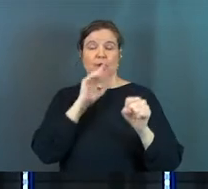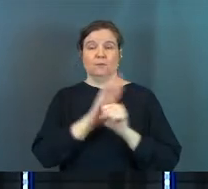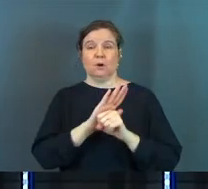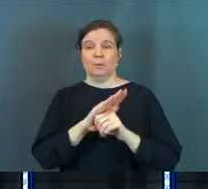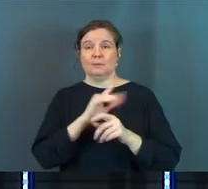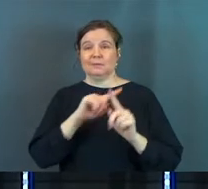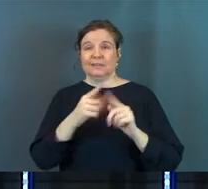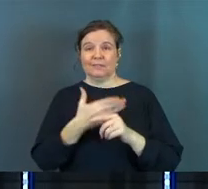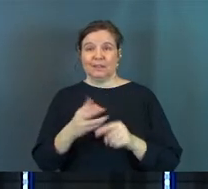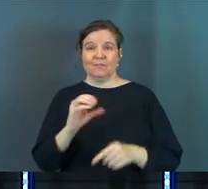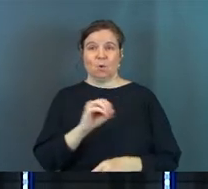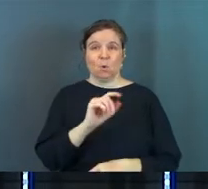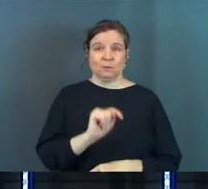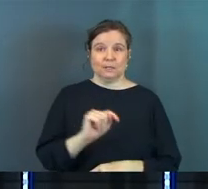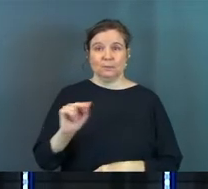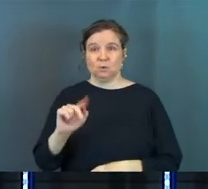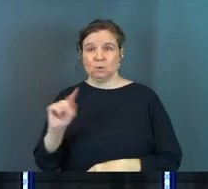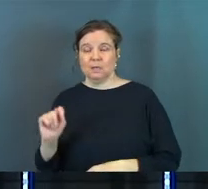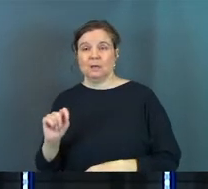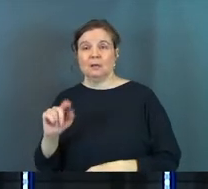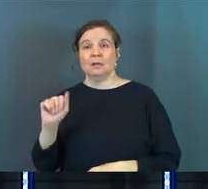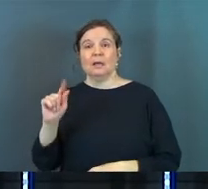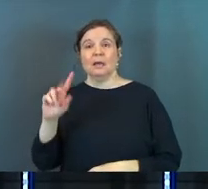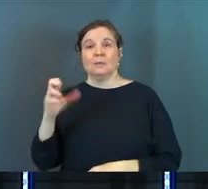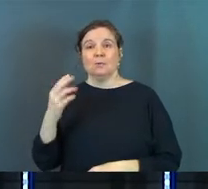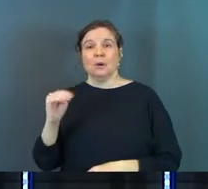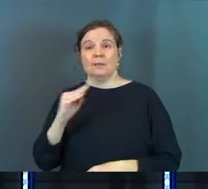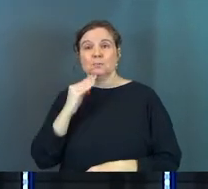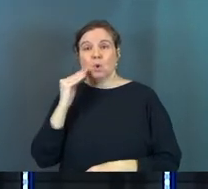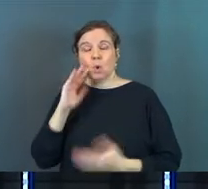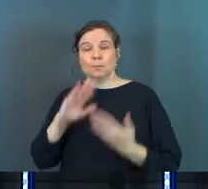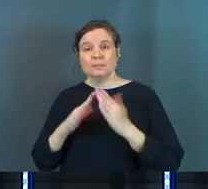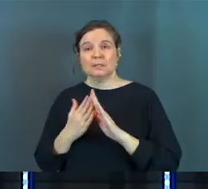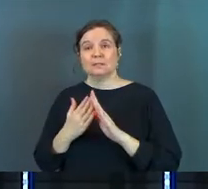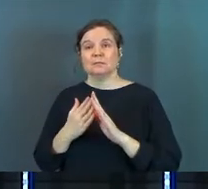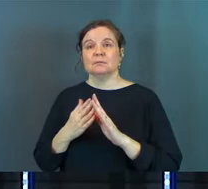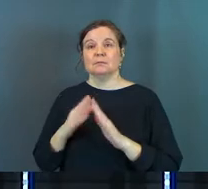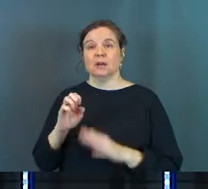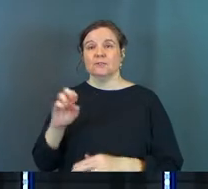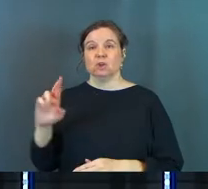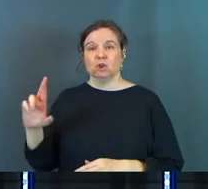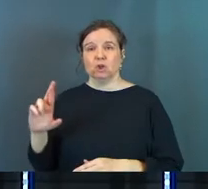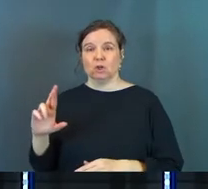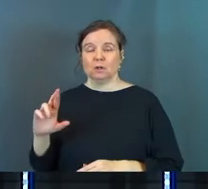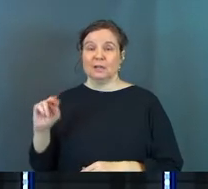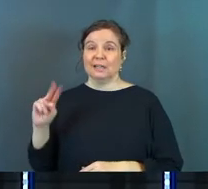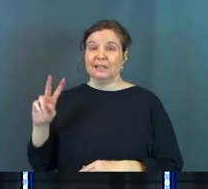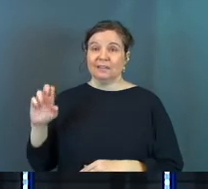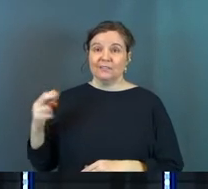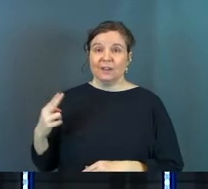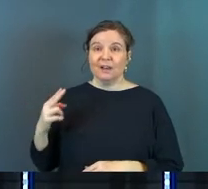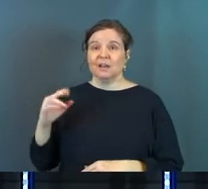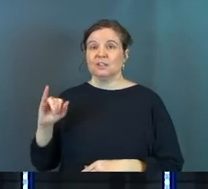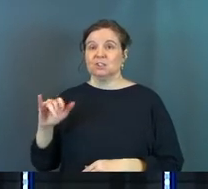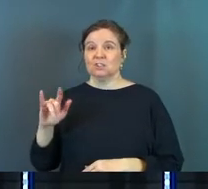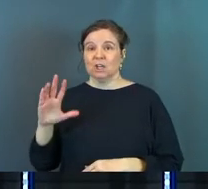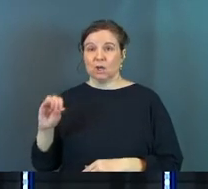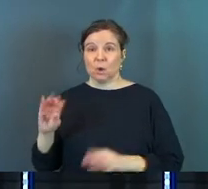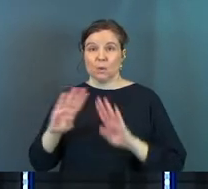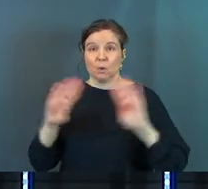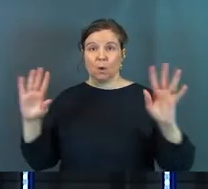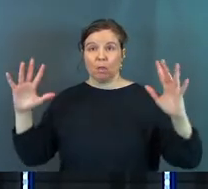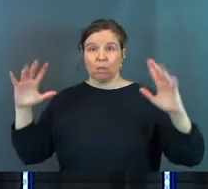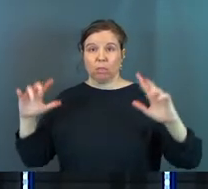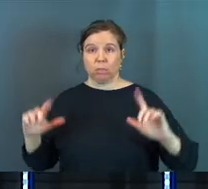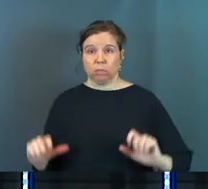Old Testament and the New Testament. Abraham's home city of Ur, there's an archaeological dig there. Nineveh, Jericho, and its walls that